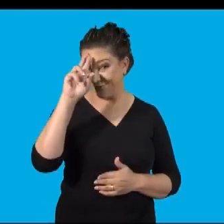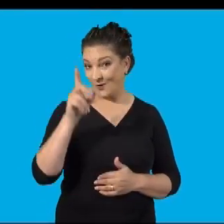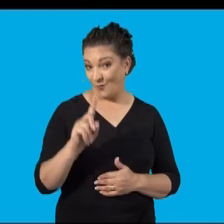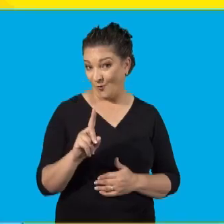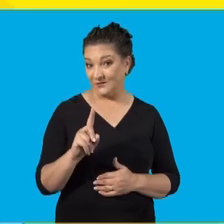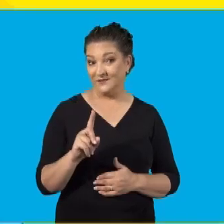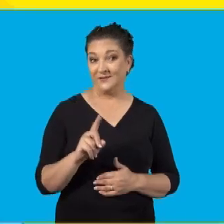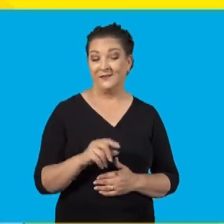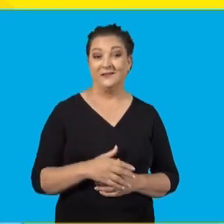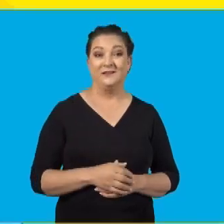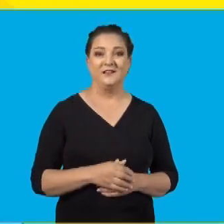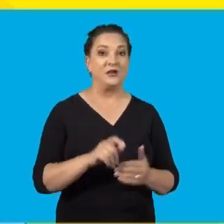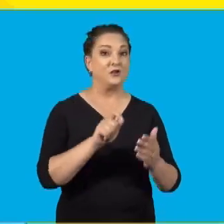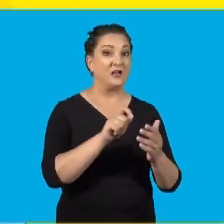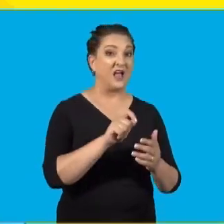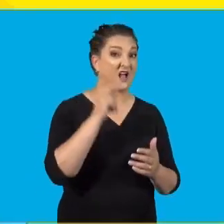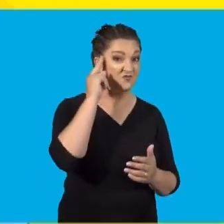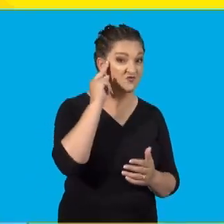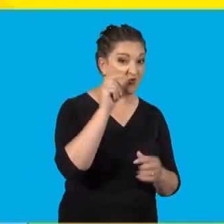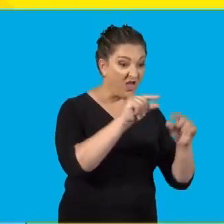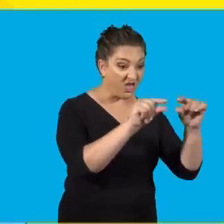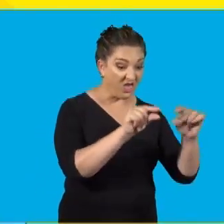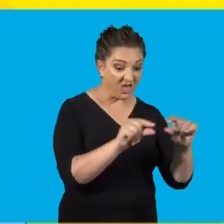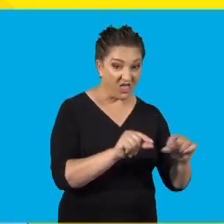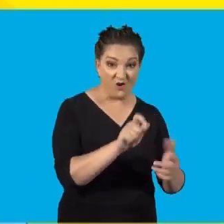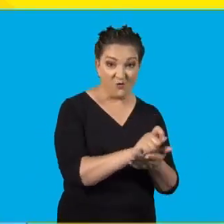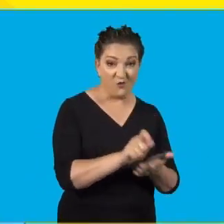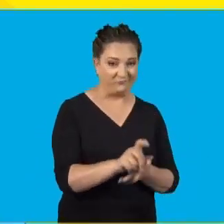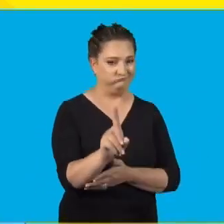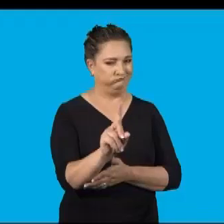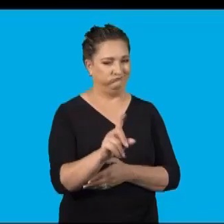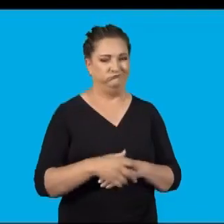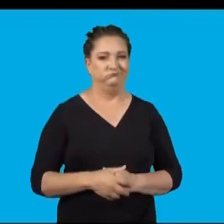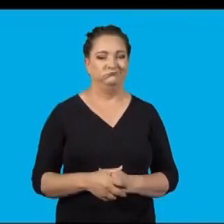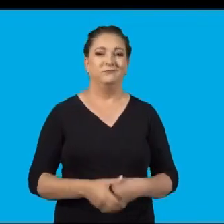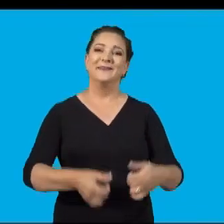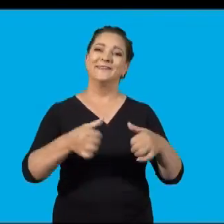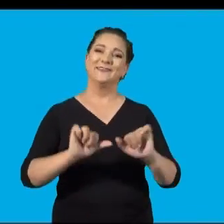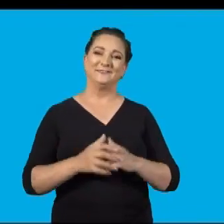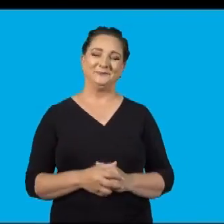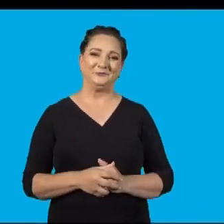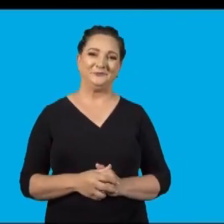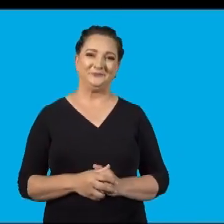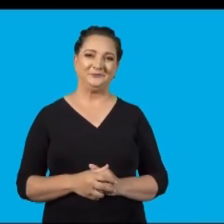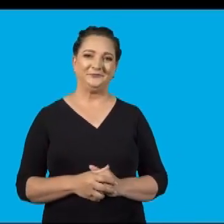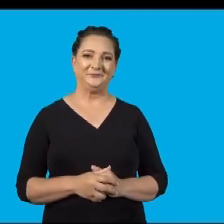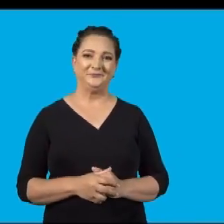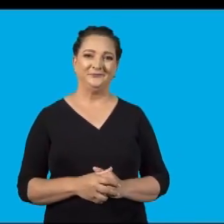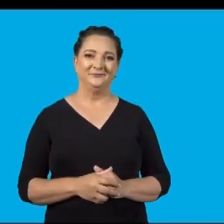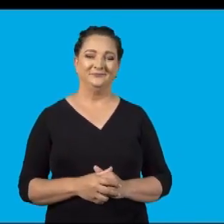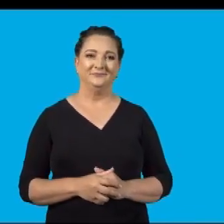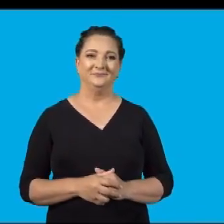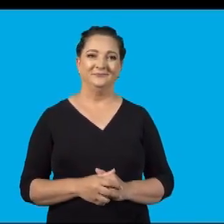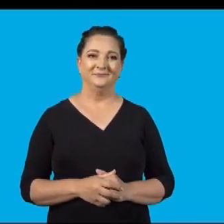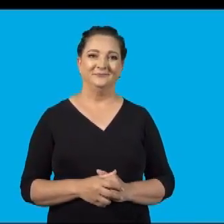sorted. Remember, you don't write in the shaded areas. Let's go on to the next